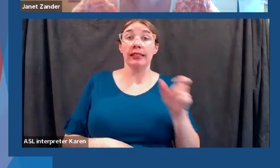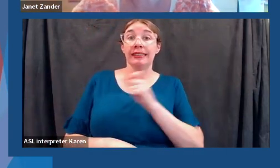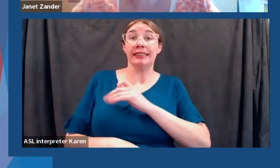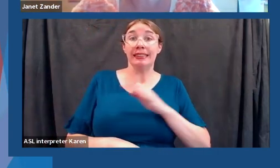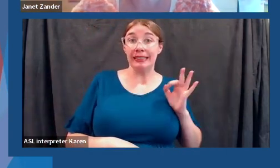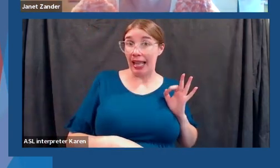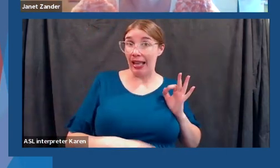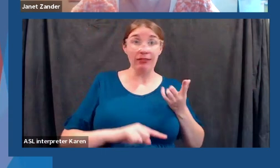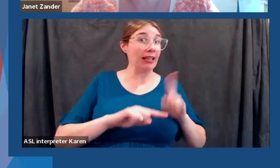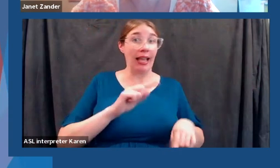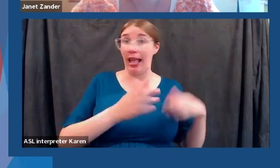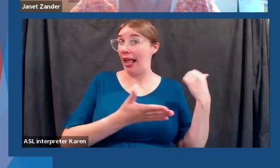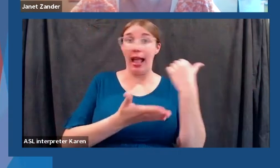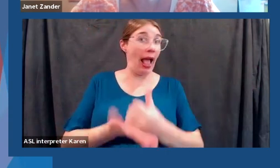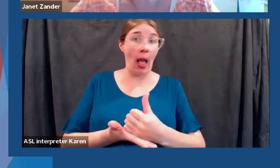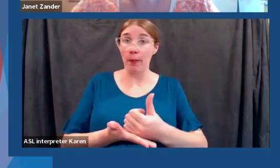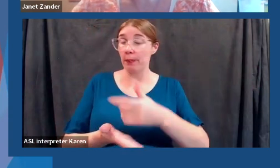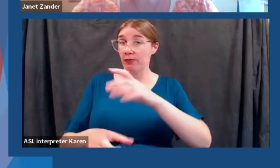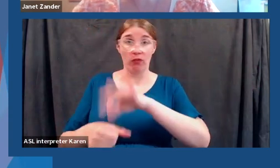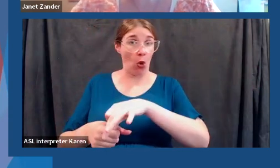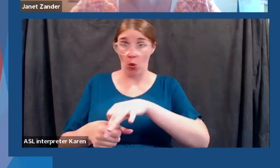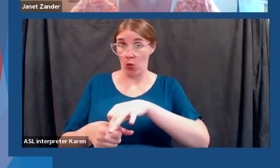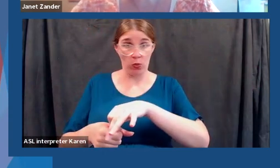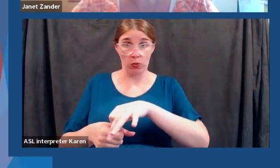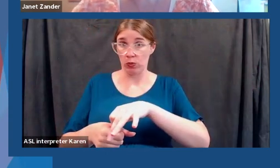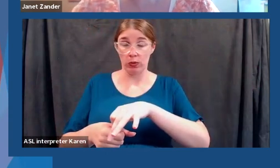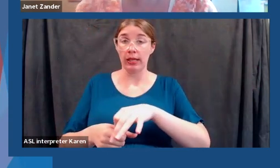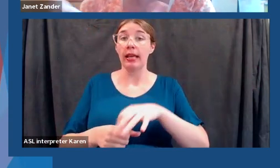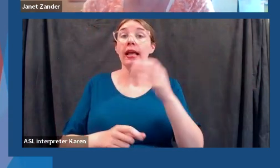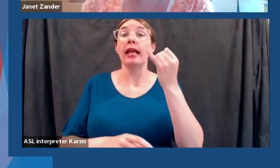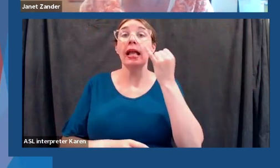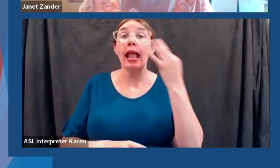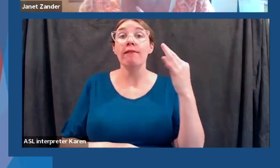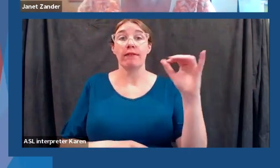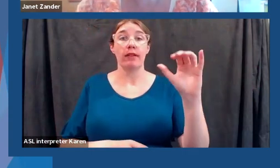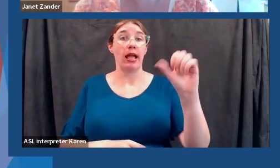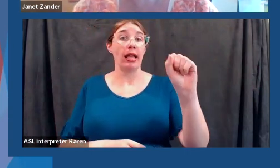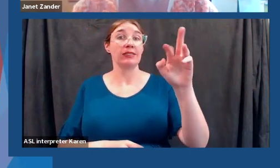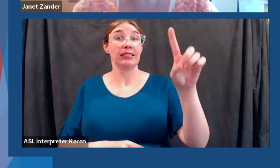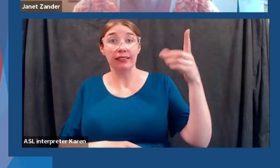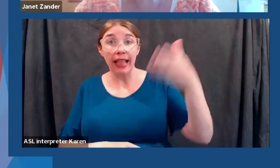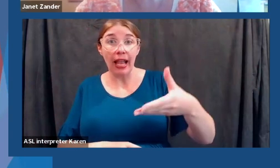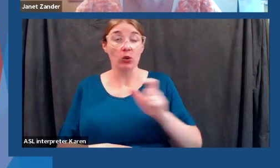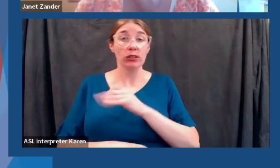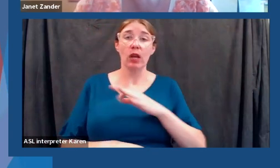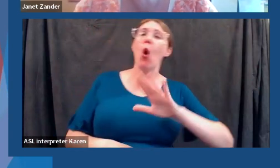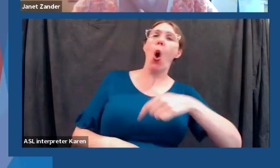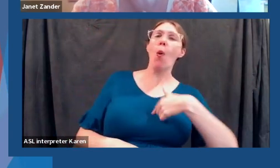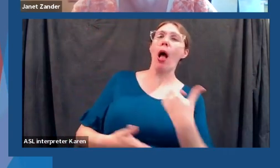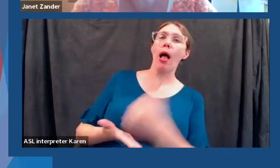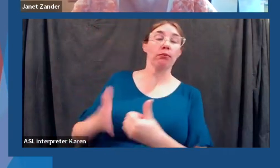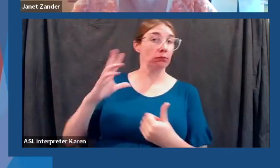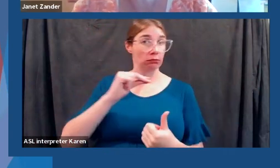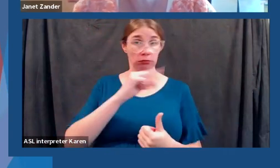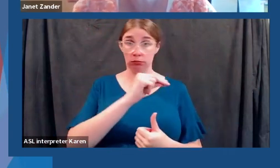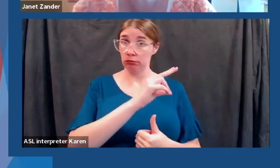voting deputies are conducting the voting. So now that responsibility has been delegated to the special voting deputies who are going to be